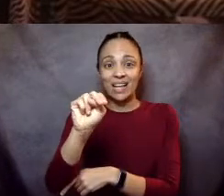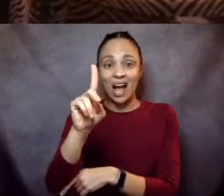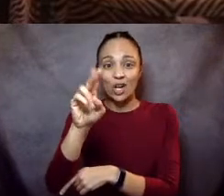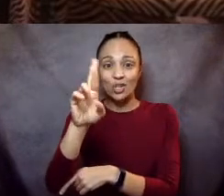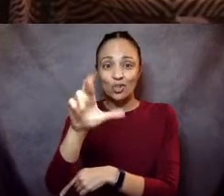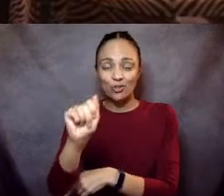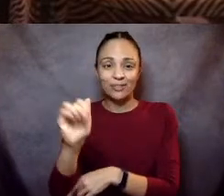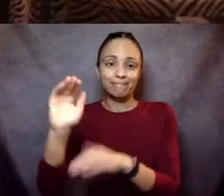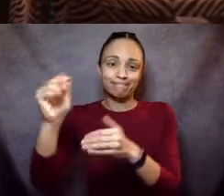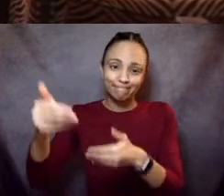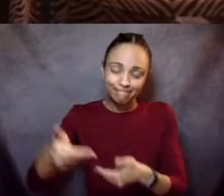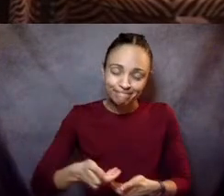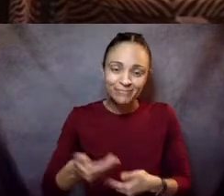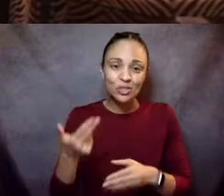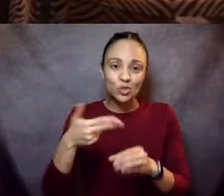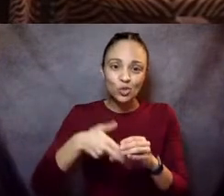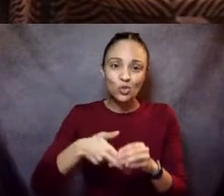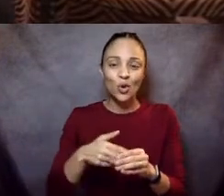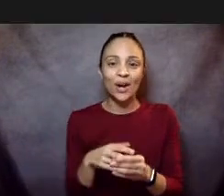princess. Okay.